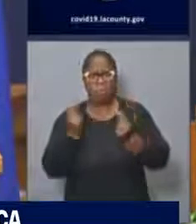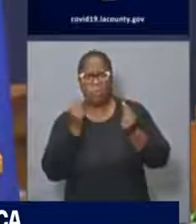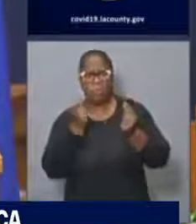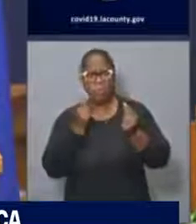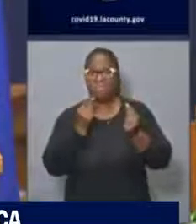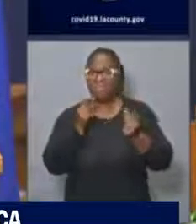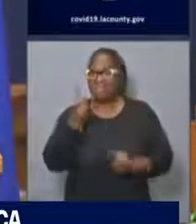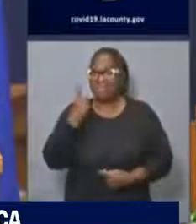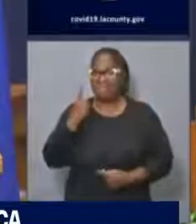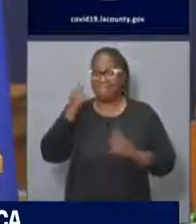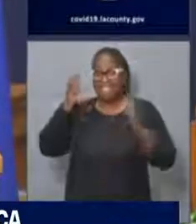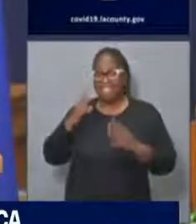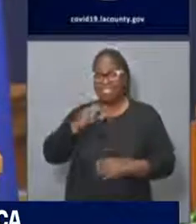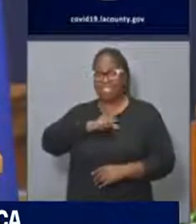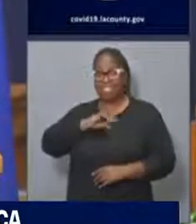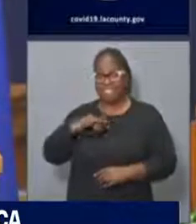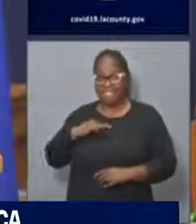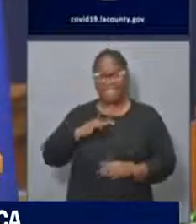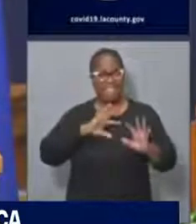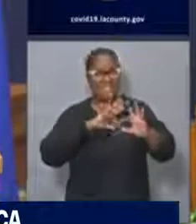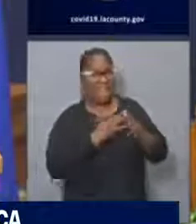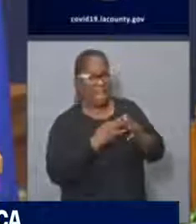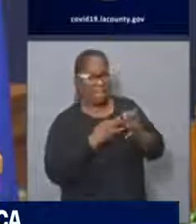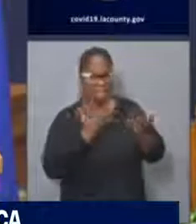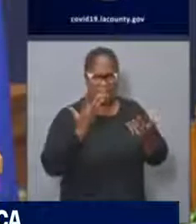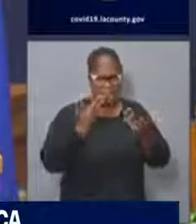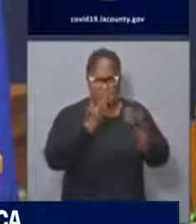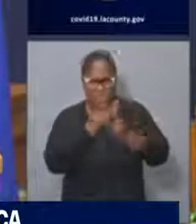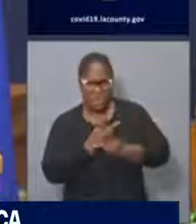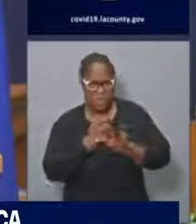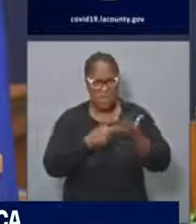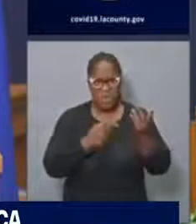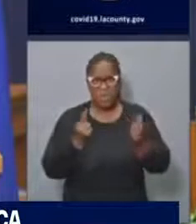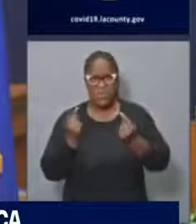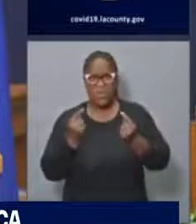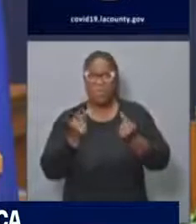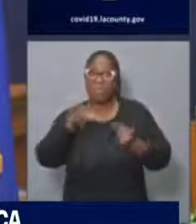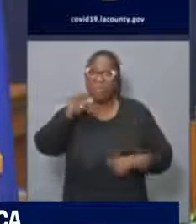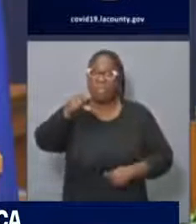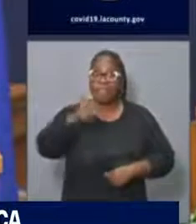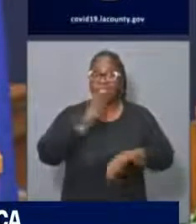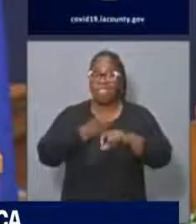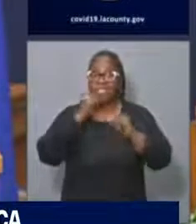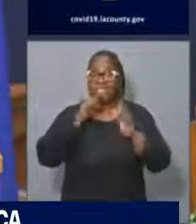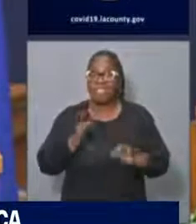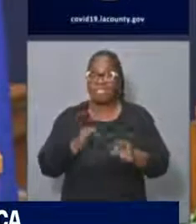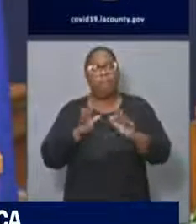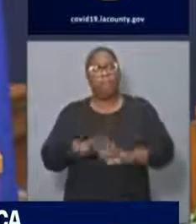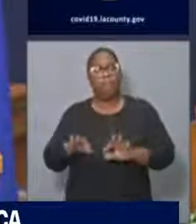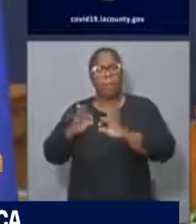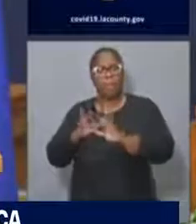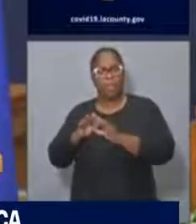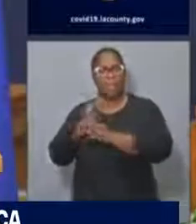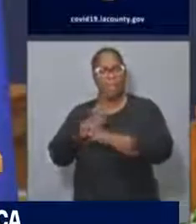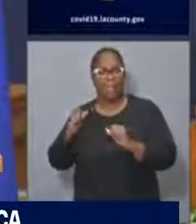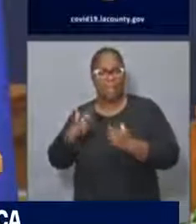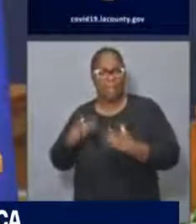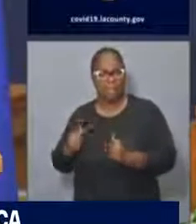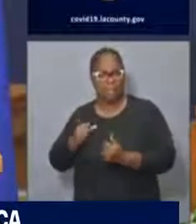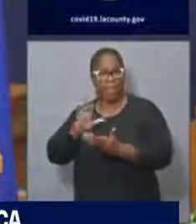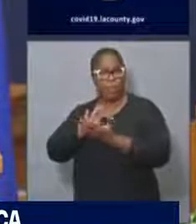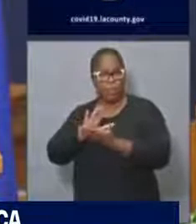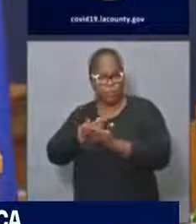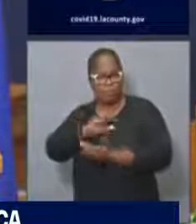take on this monumental task. It is a tough decision to make, but the safety of our children and school employees must come. If a school